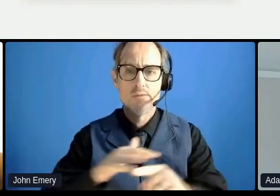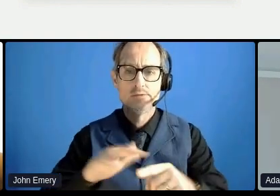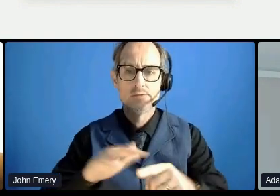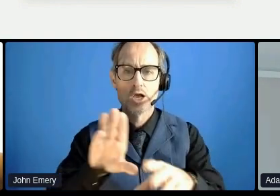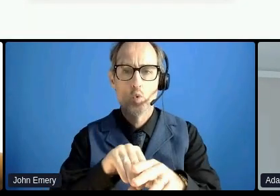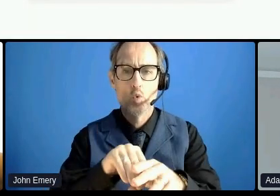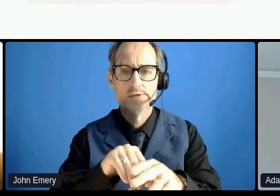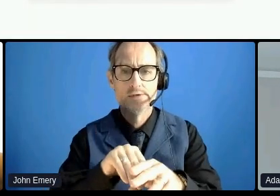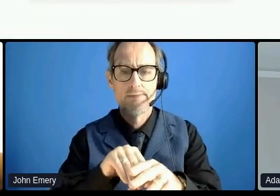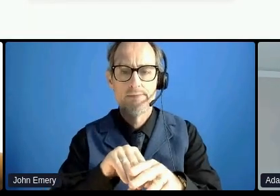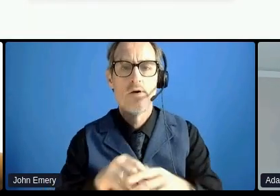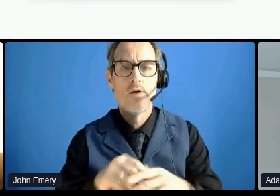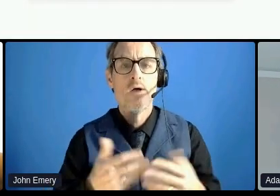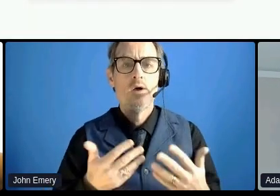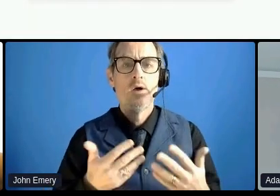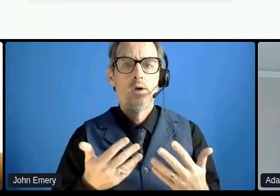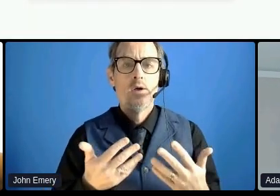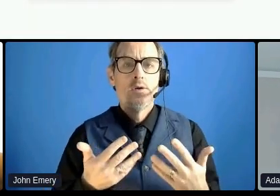So,